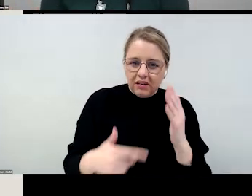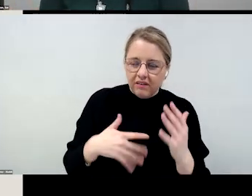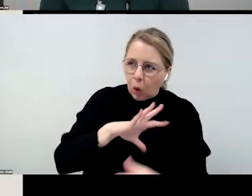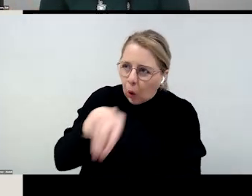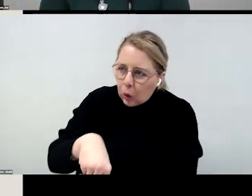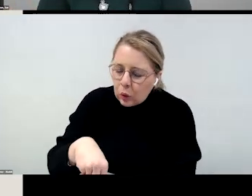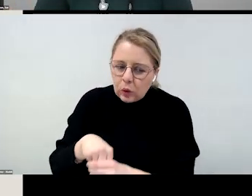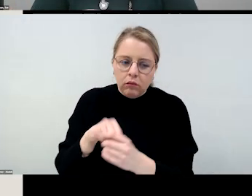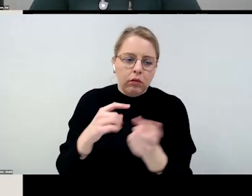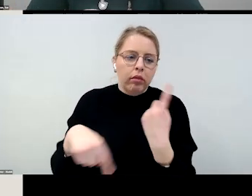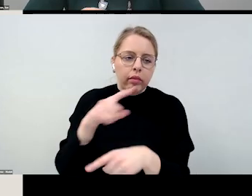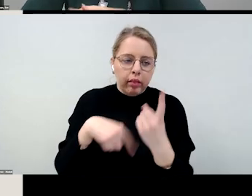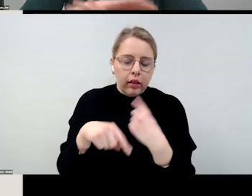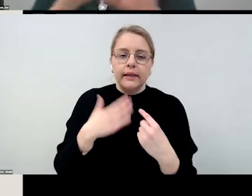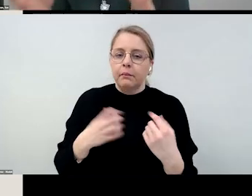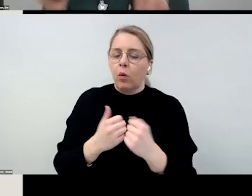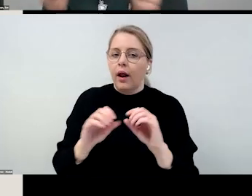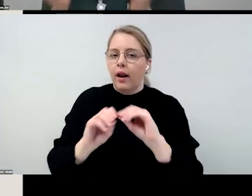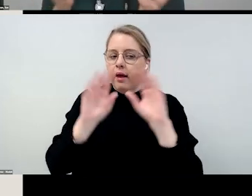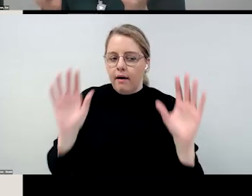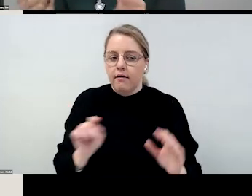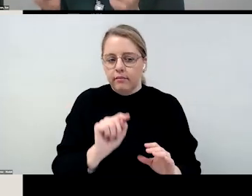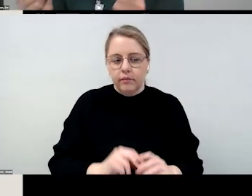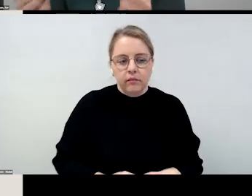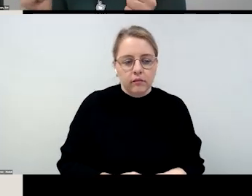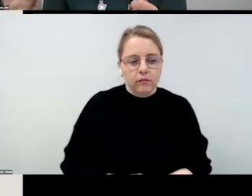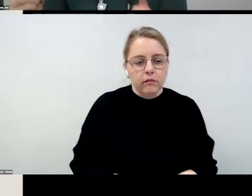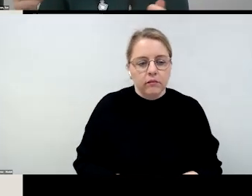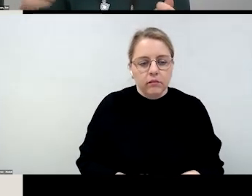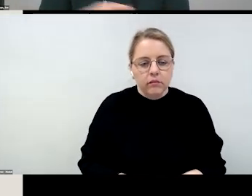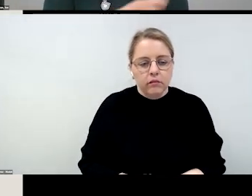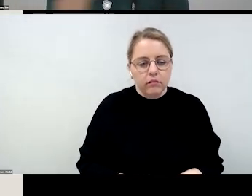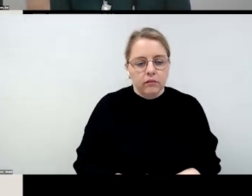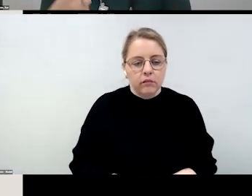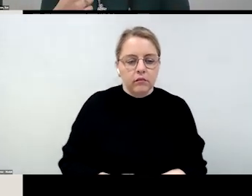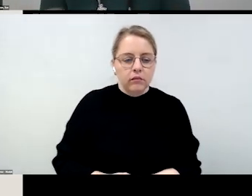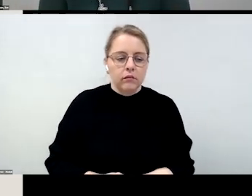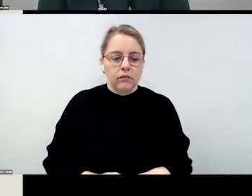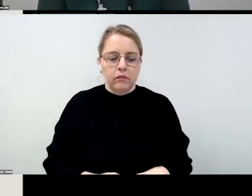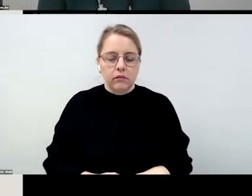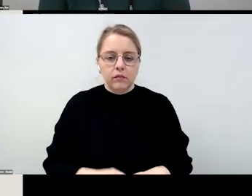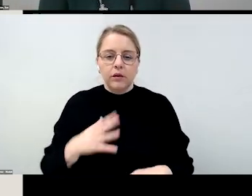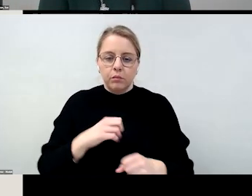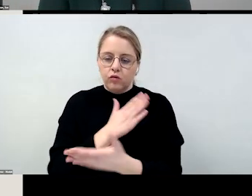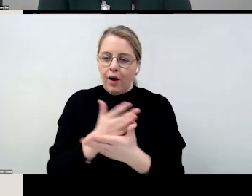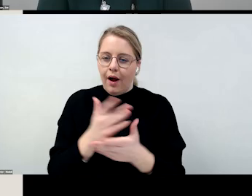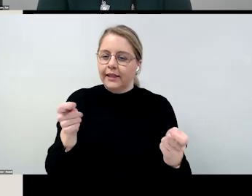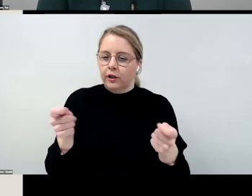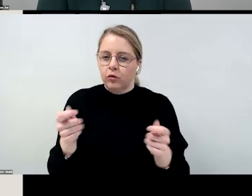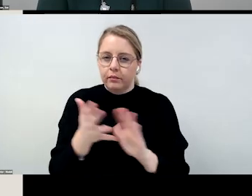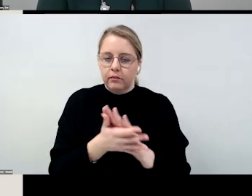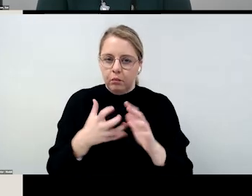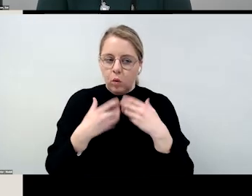in the conversation. So it's really valuable to have these sorts of physical resources that can facilitate that coordination.